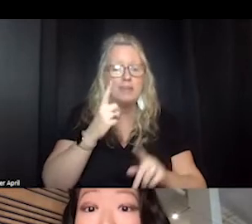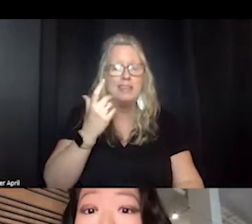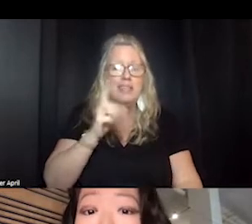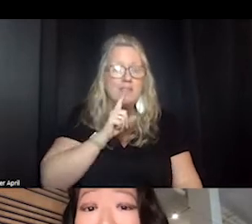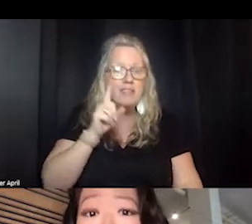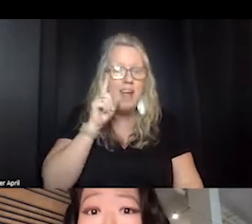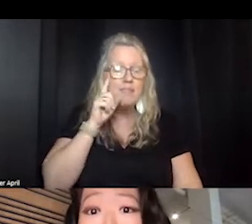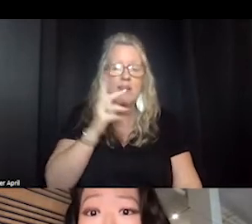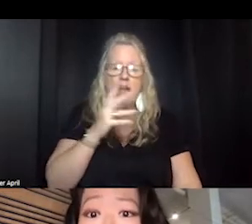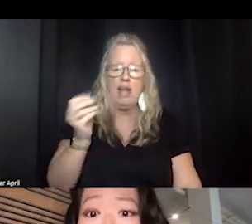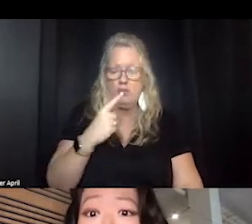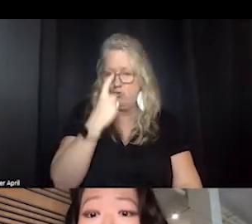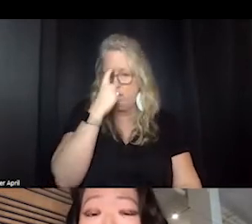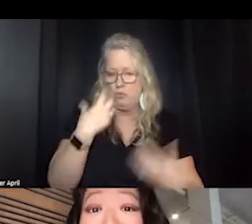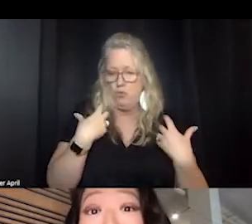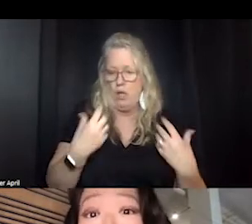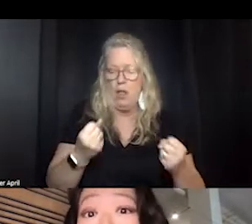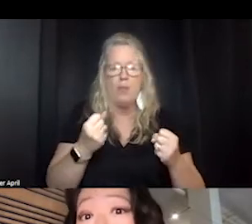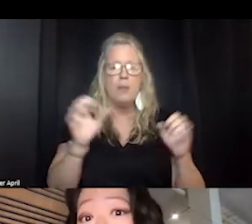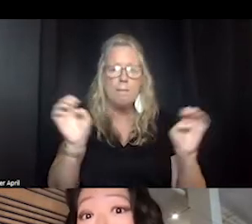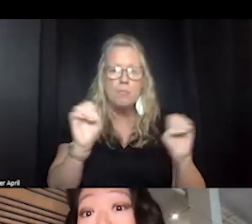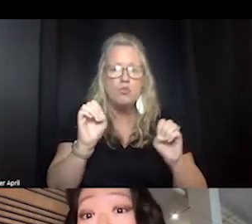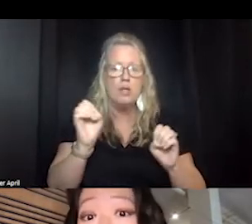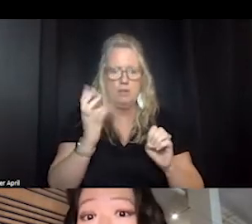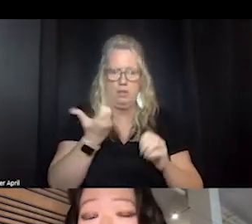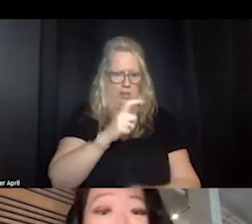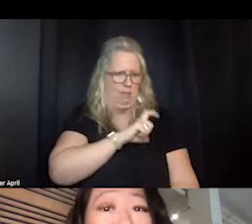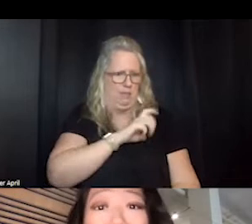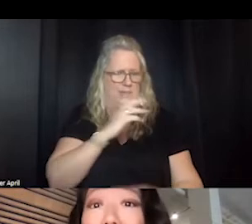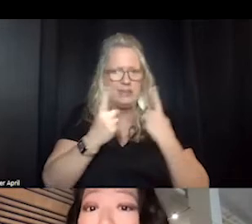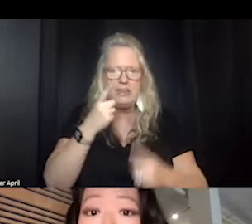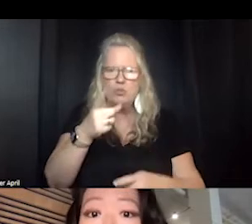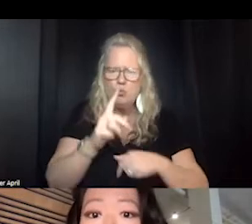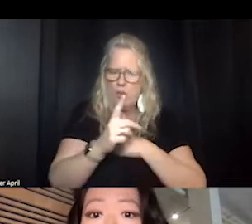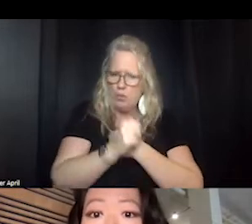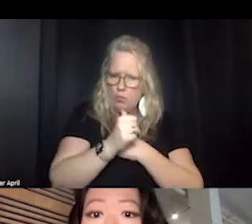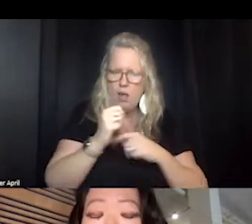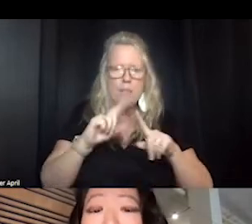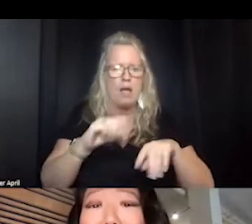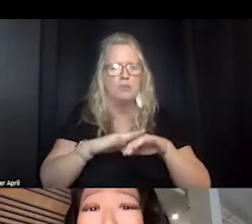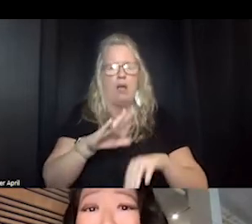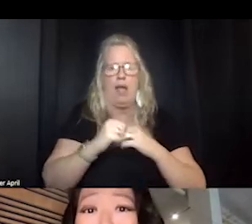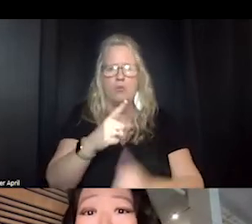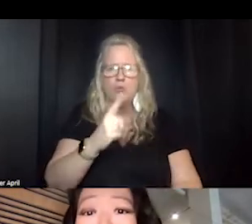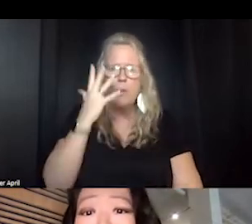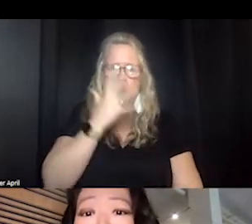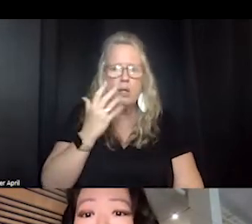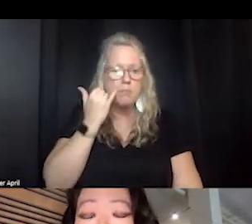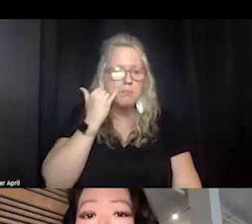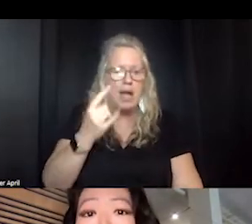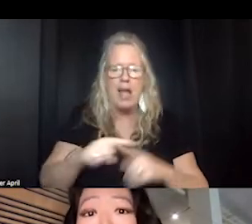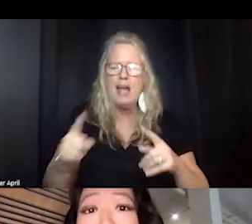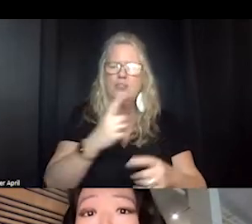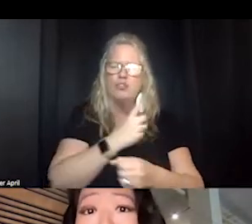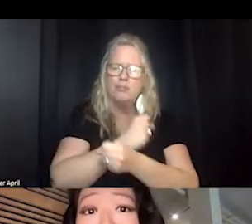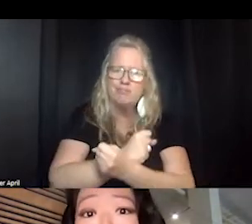and you're having a mental health emergency and police consider you a threat based on how you look? Imagine being handcuffed,